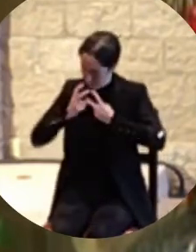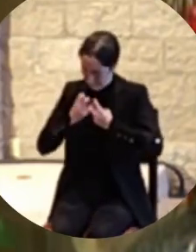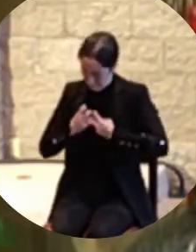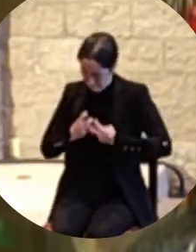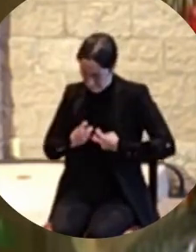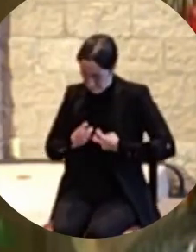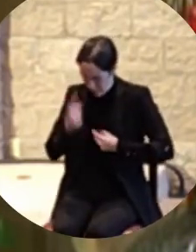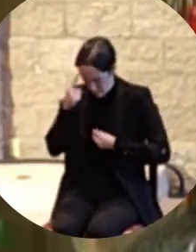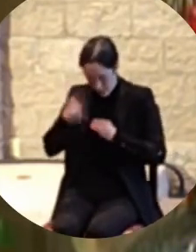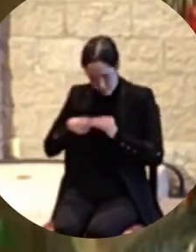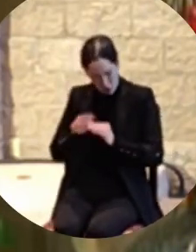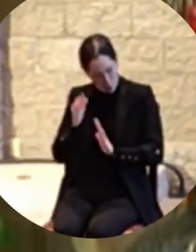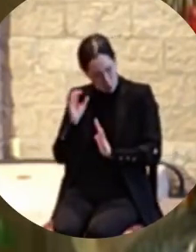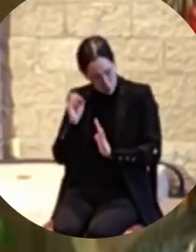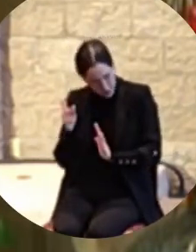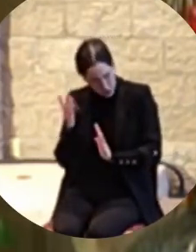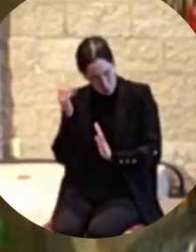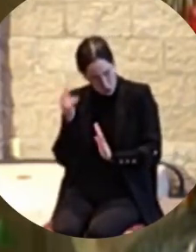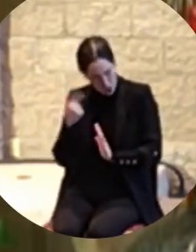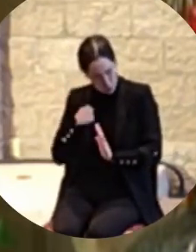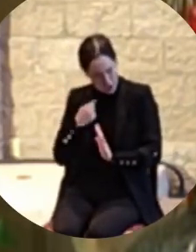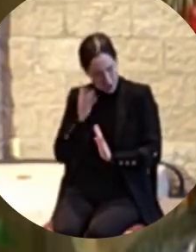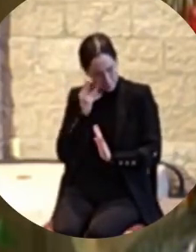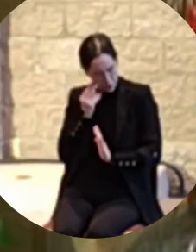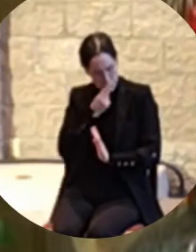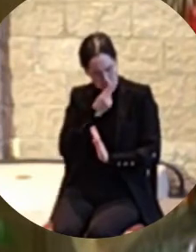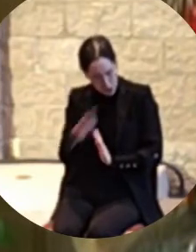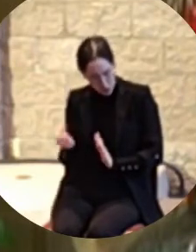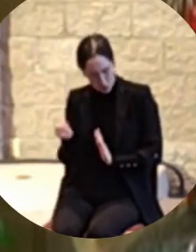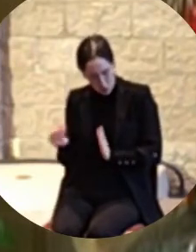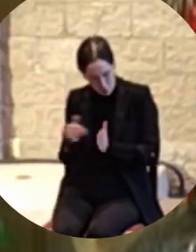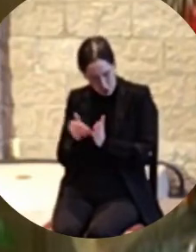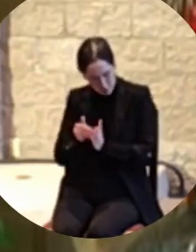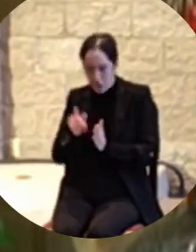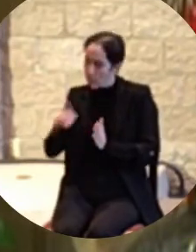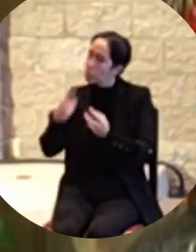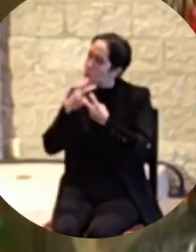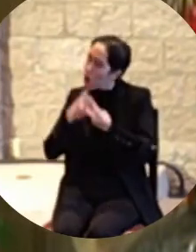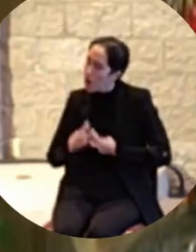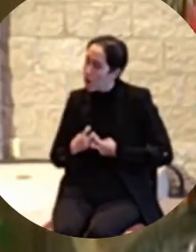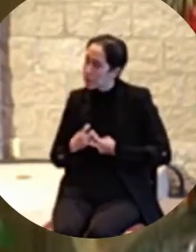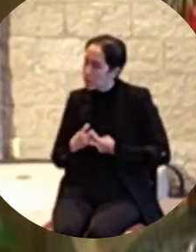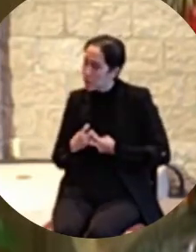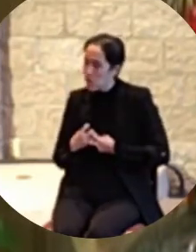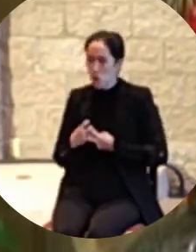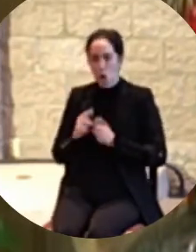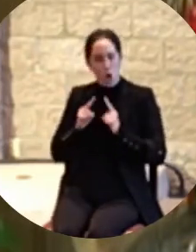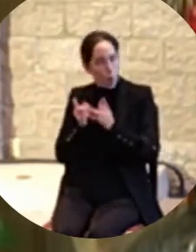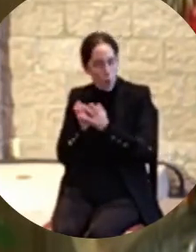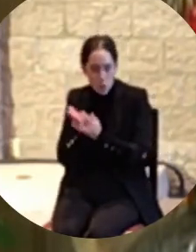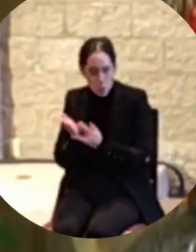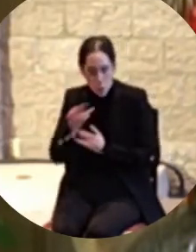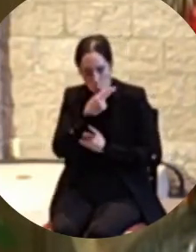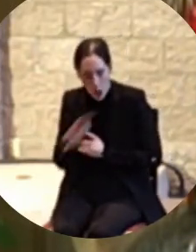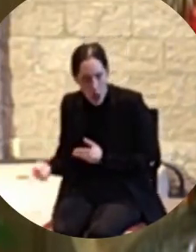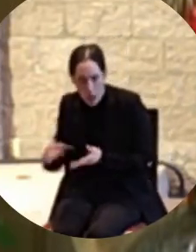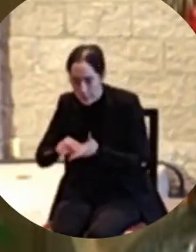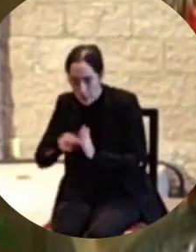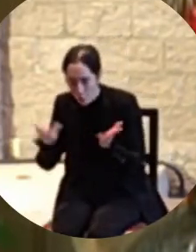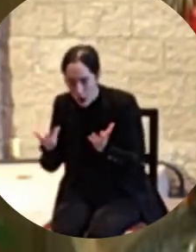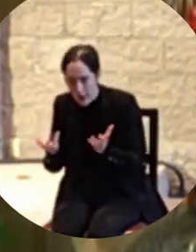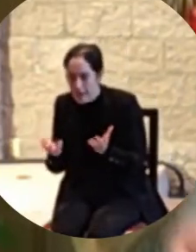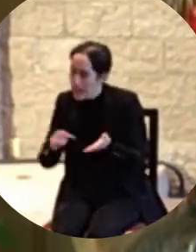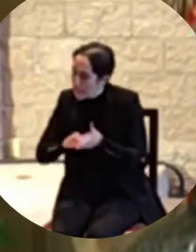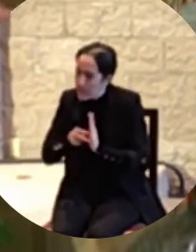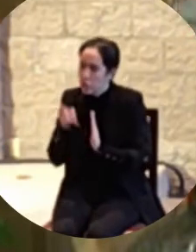so often. I've heard of this, hell is going through hell is doing the same thing over and over